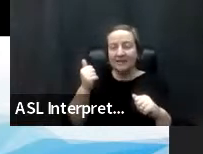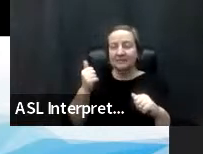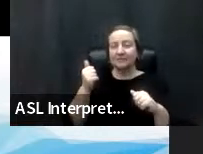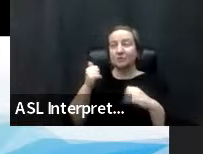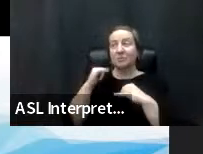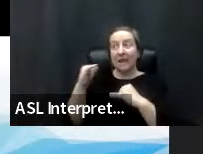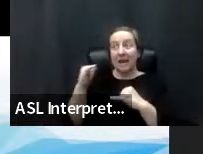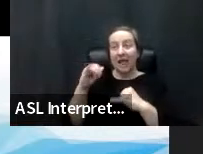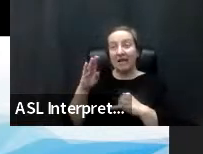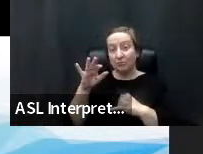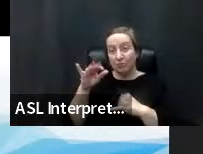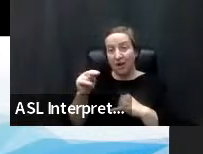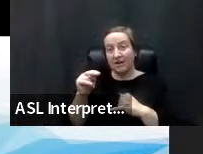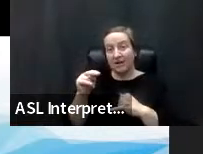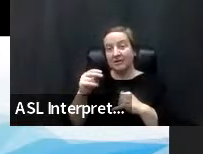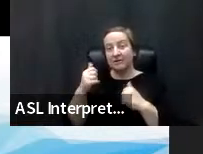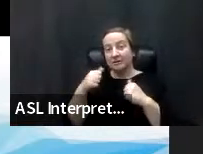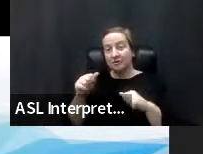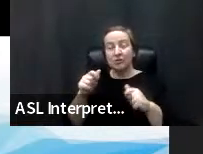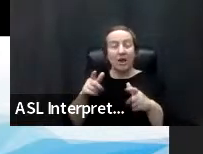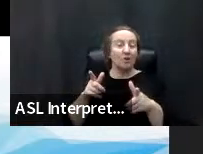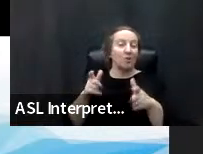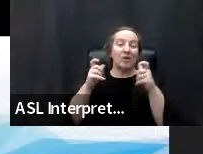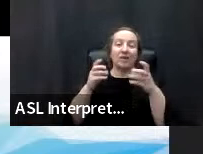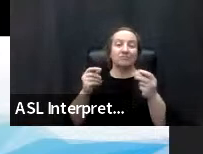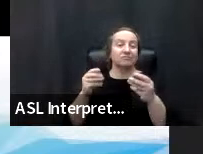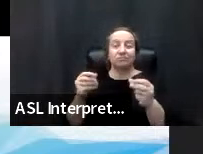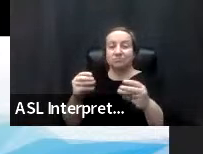Brian and go through this very, very quickly.